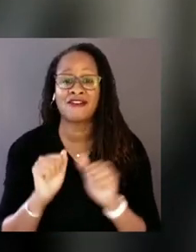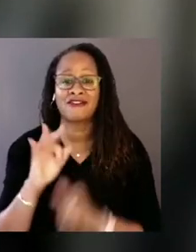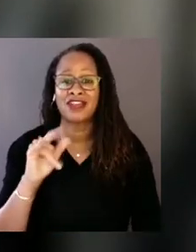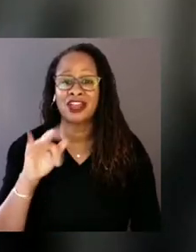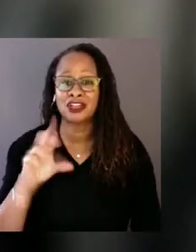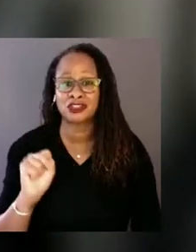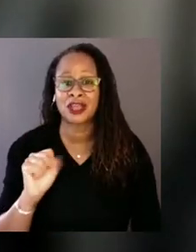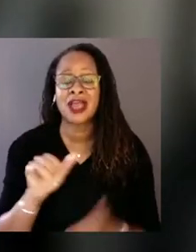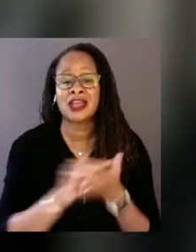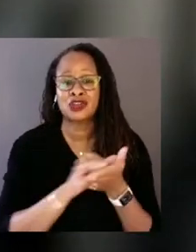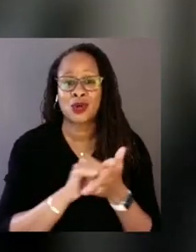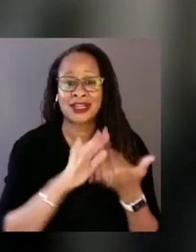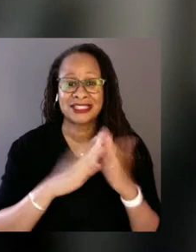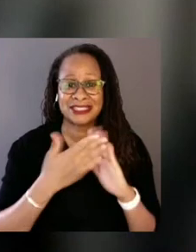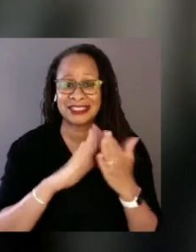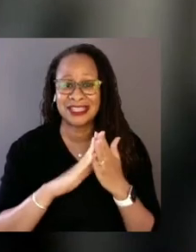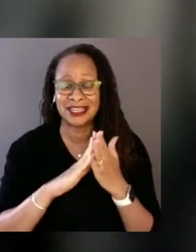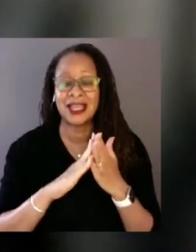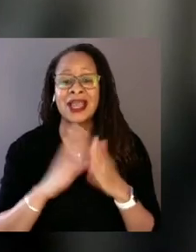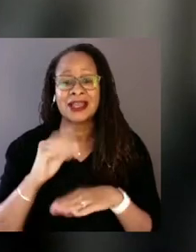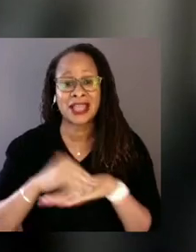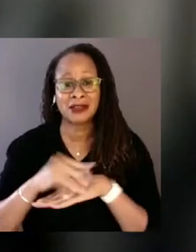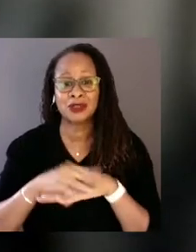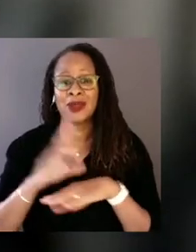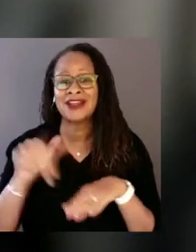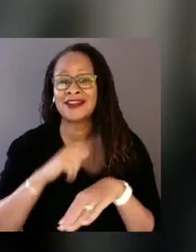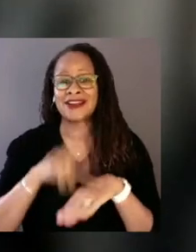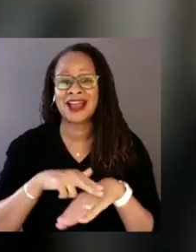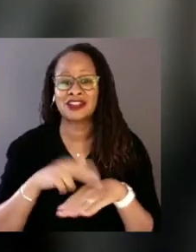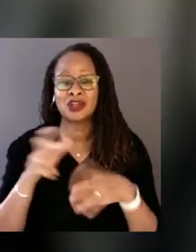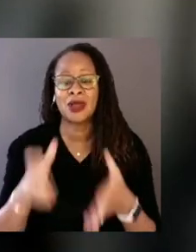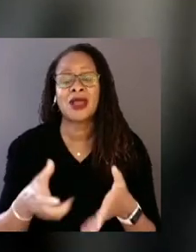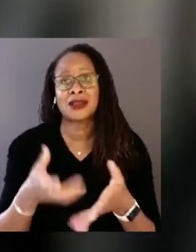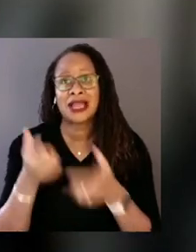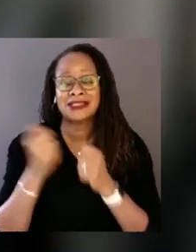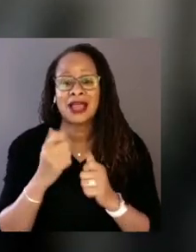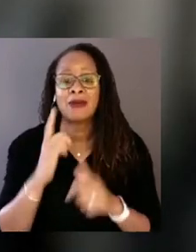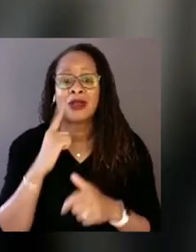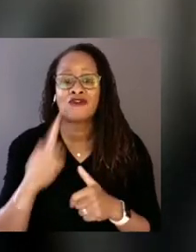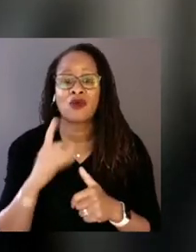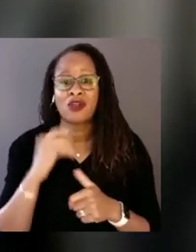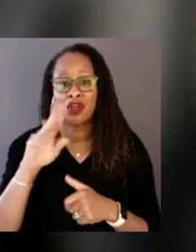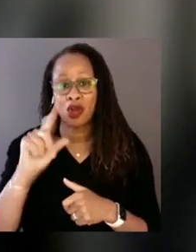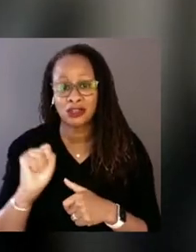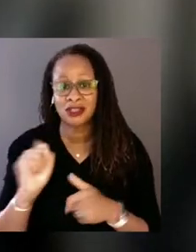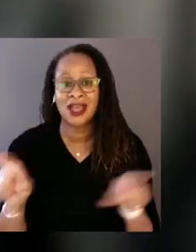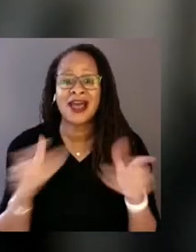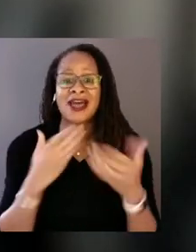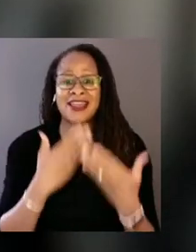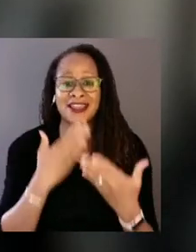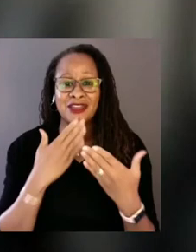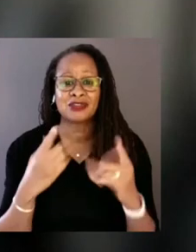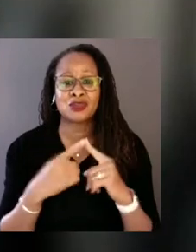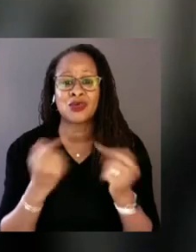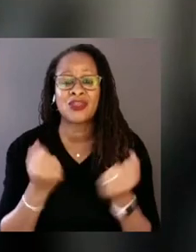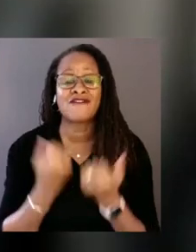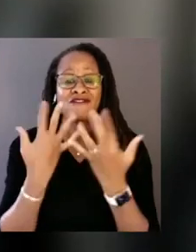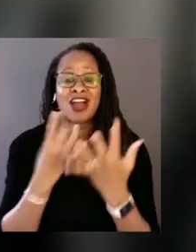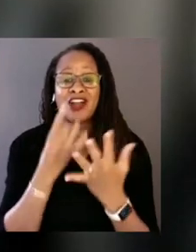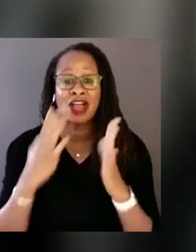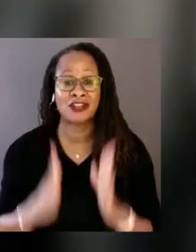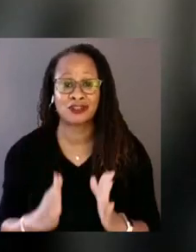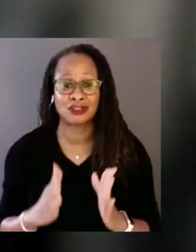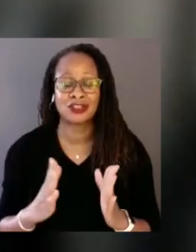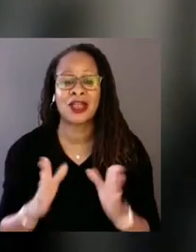and the National Endowment for the Arts. And thank you also to the Firelighters, a generous group